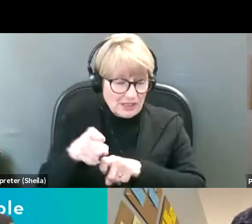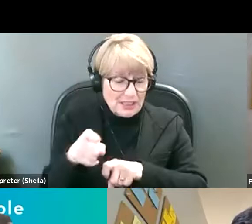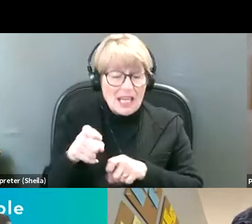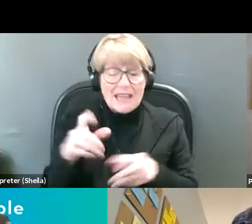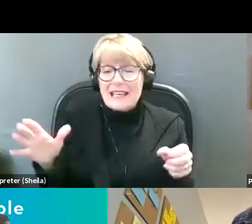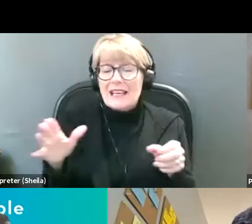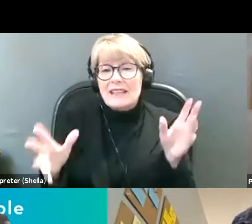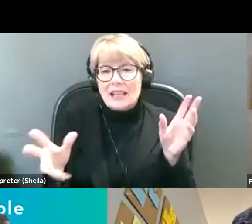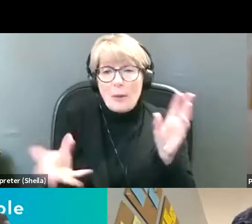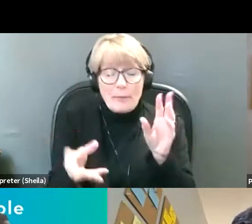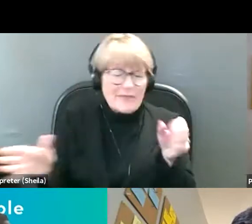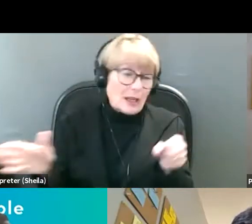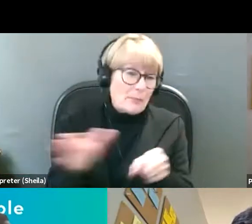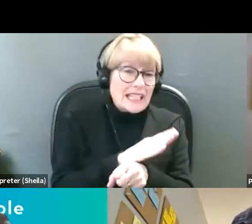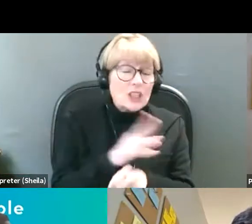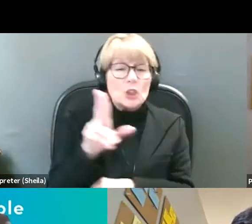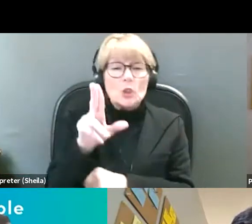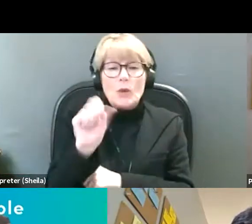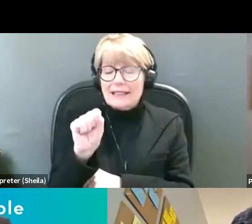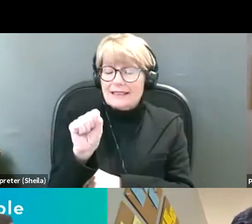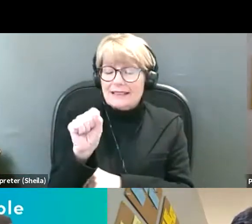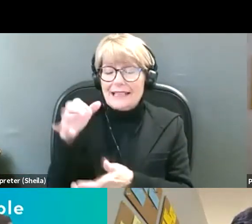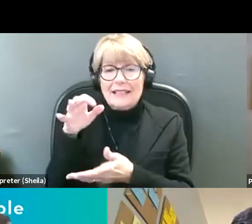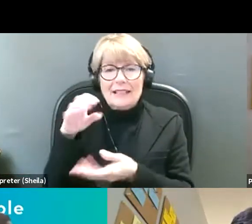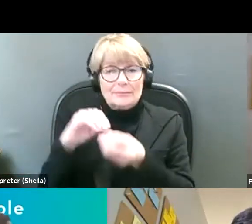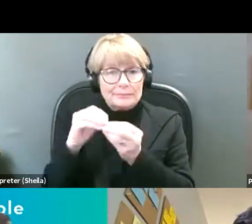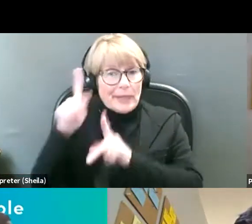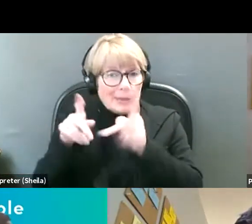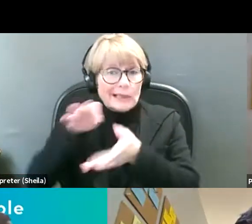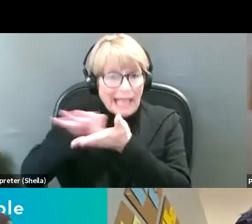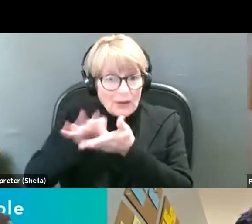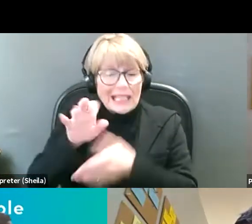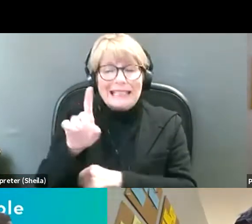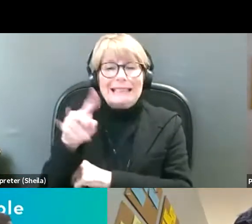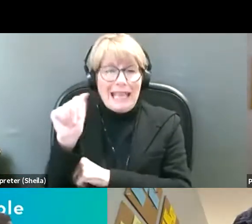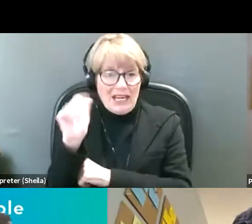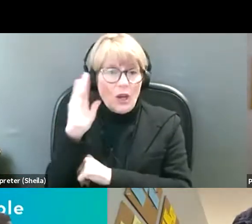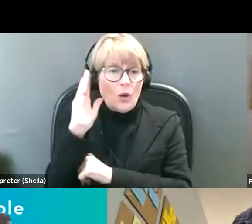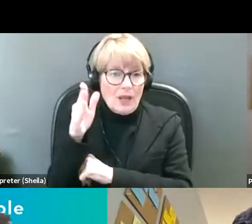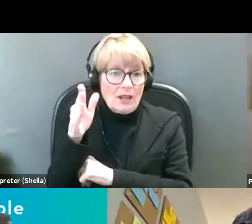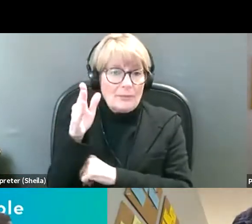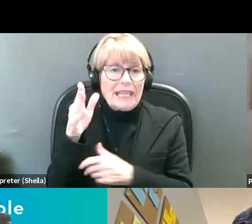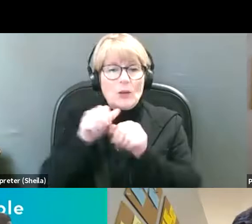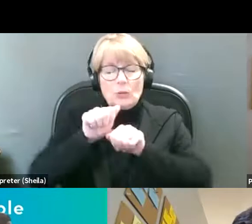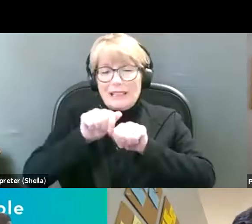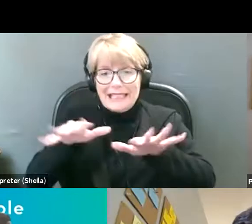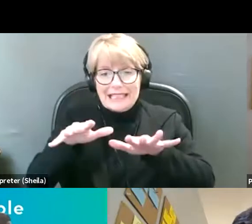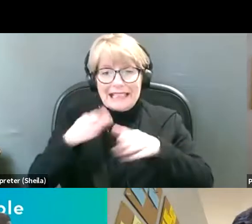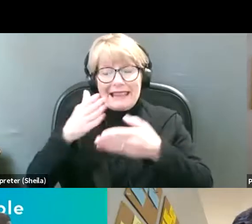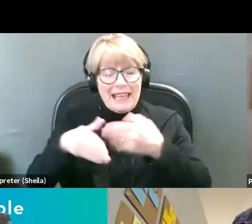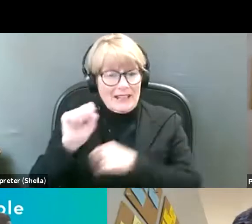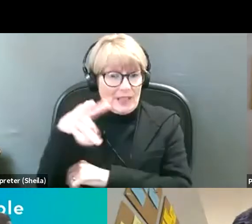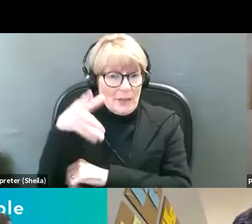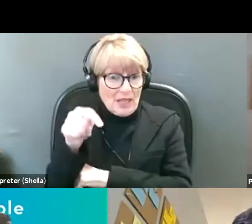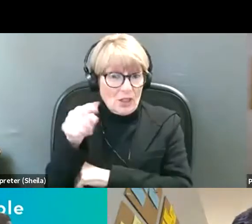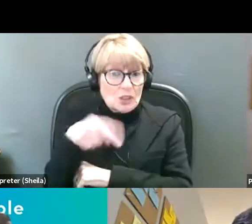is scheduled to be released the end of September, well after the date in the Illinois Constitution for the General Assembly